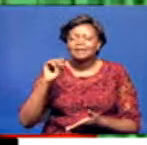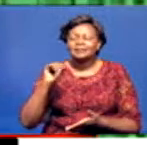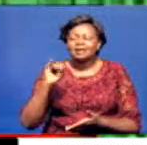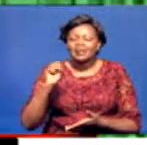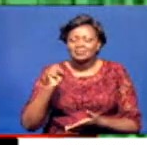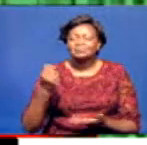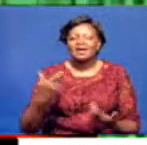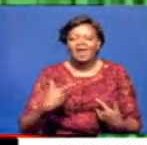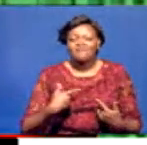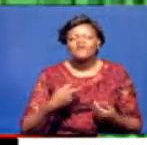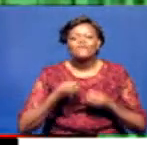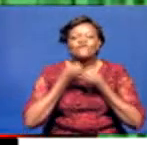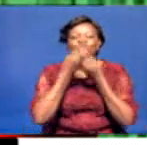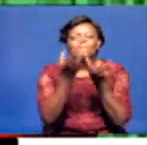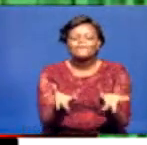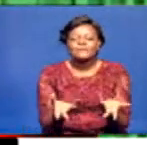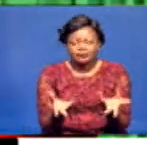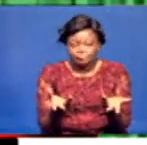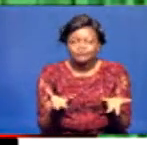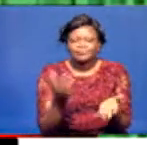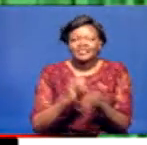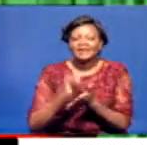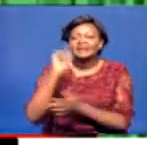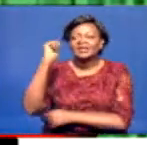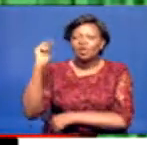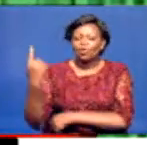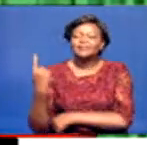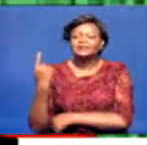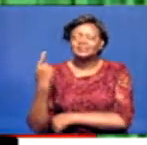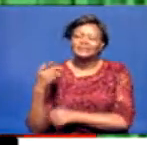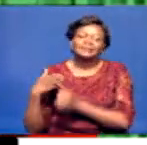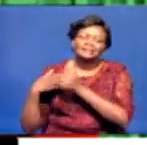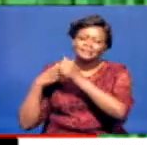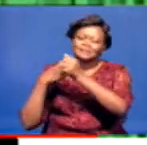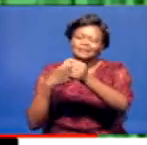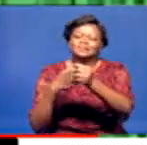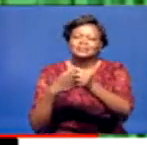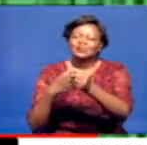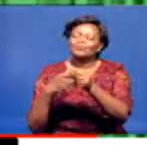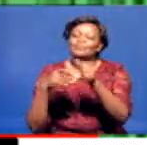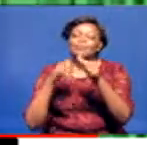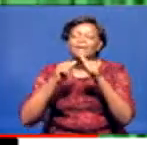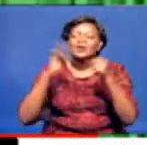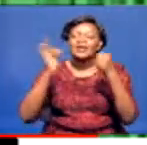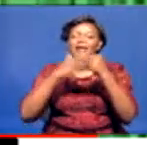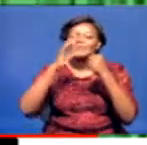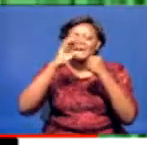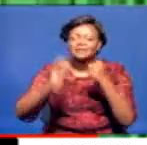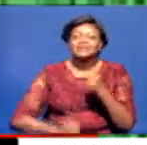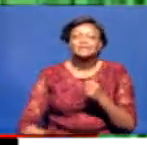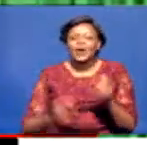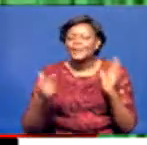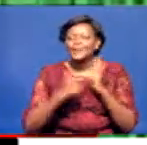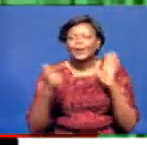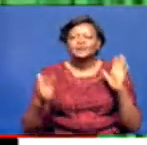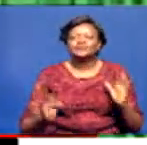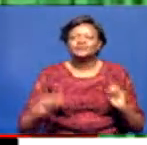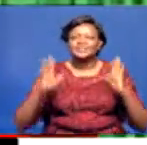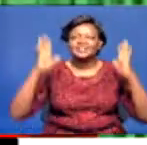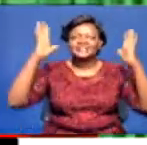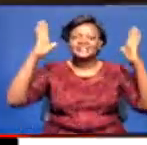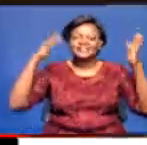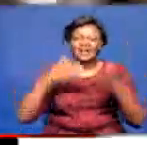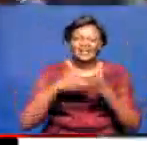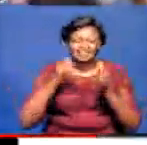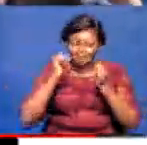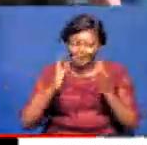have released is that Kenya Kwanza is ahead by 8 percentage points against our